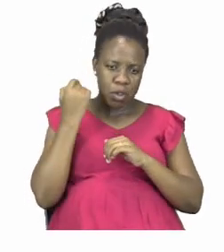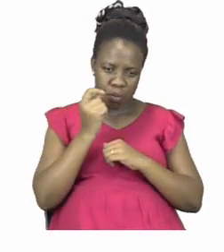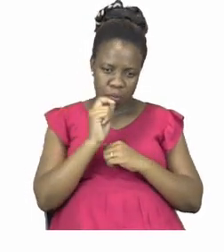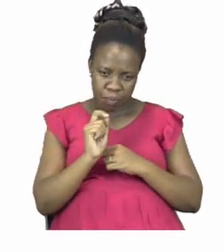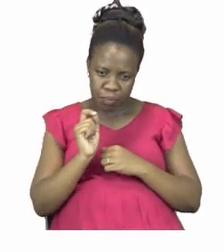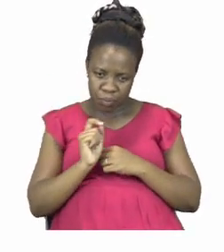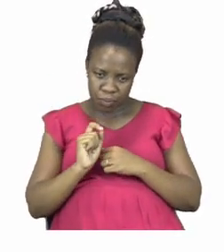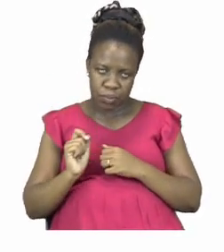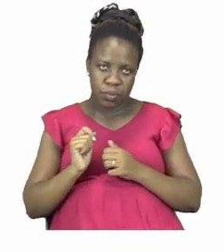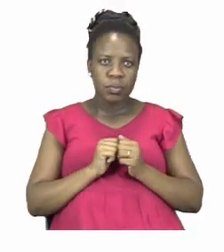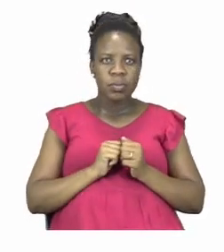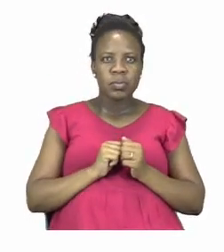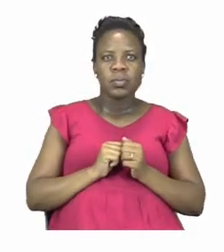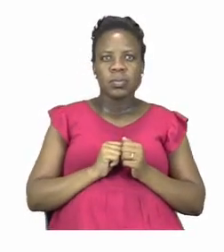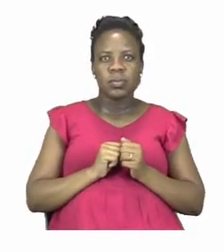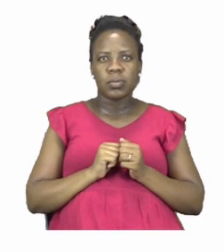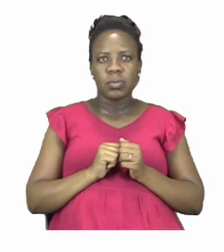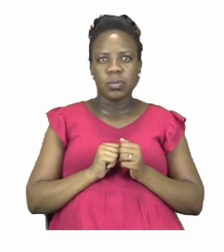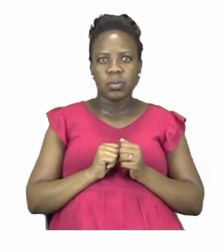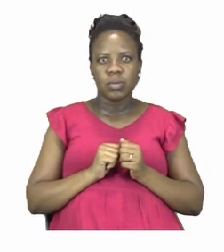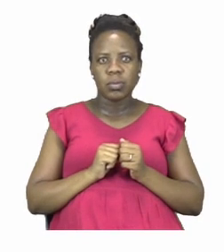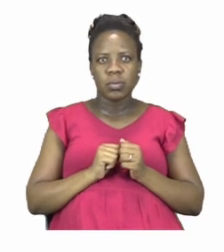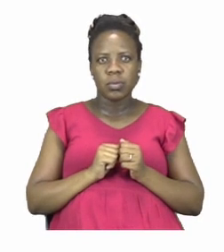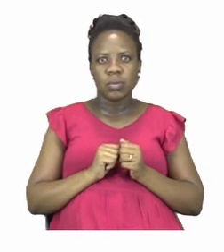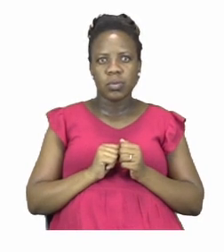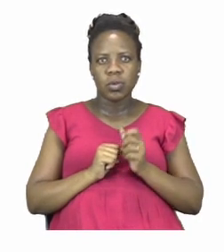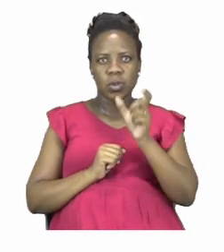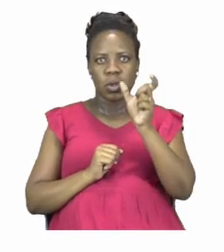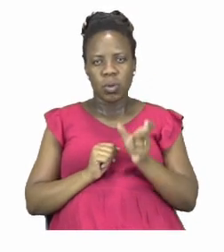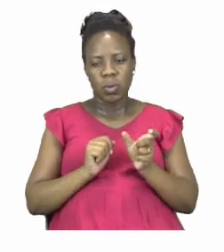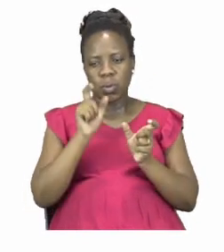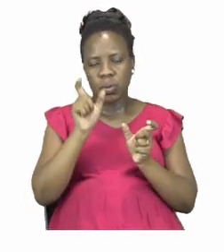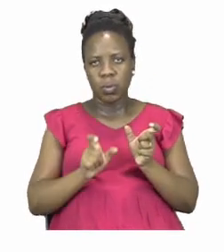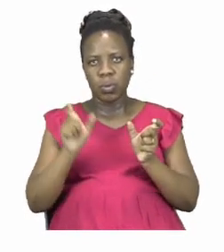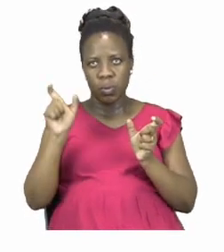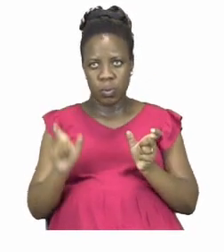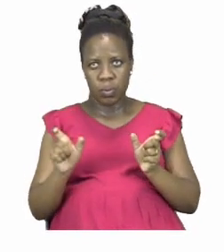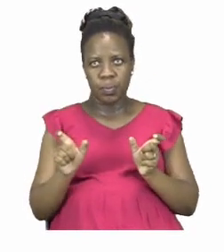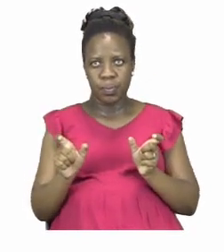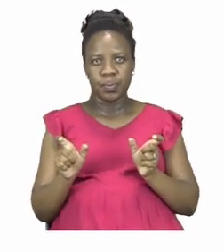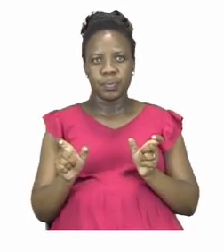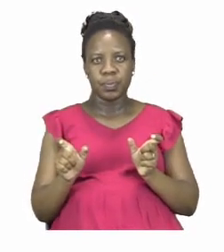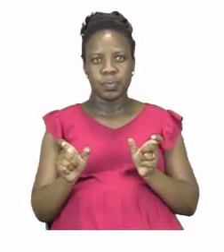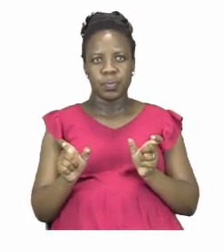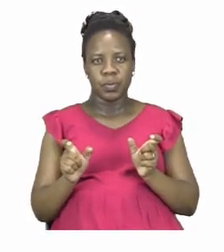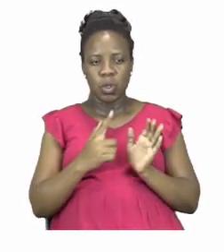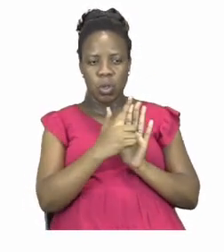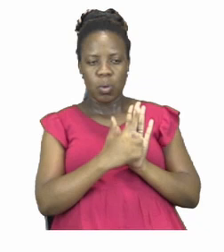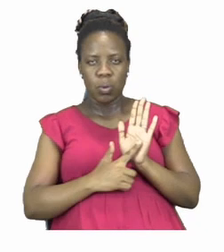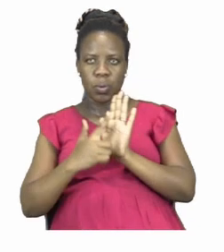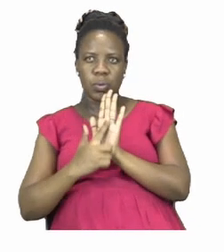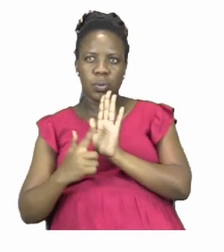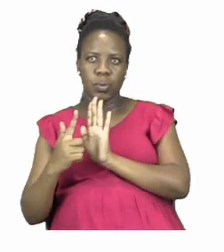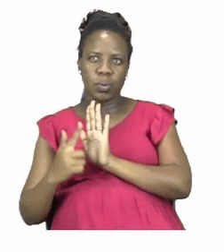below. Now there you will see you have 3 columns with lists of words. Now, boys and girls, what you have